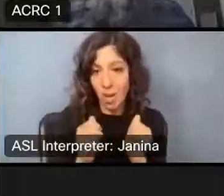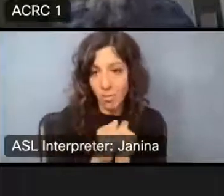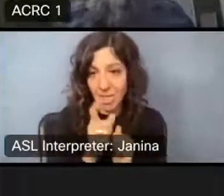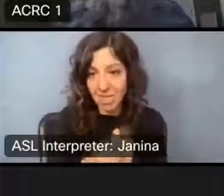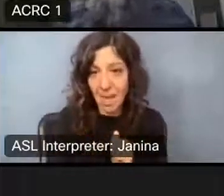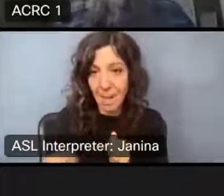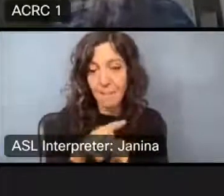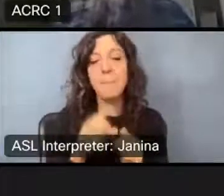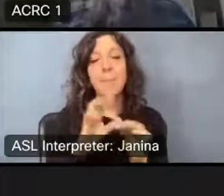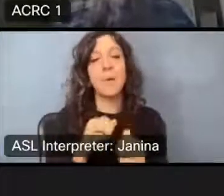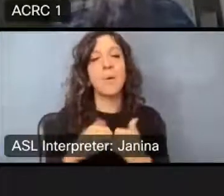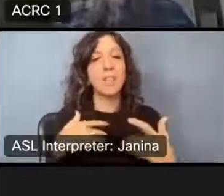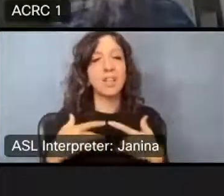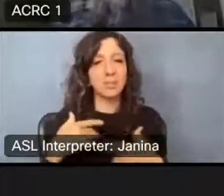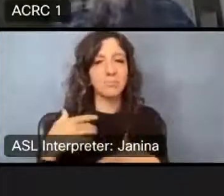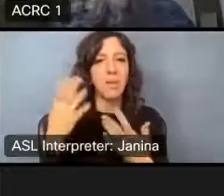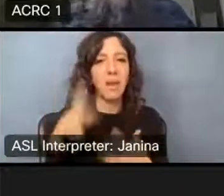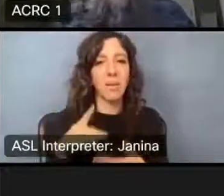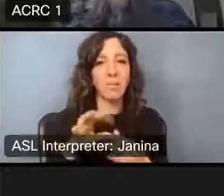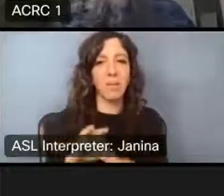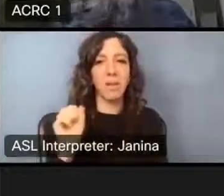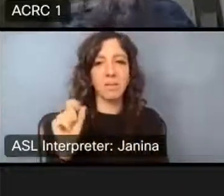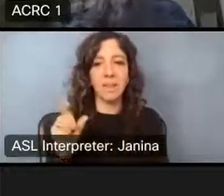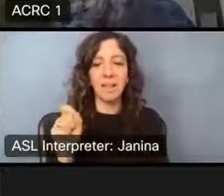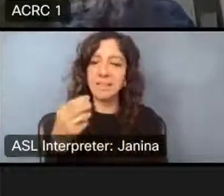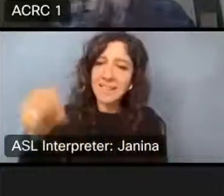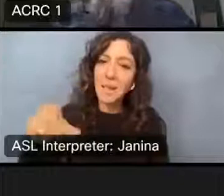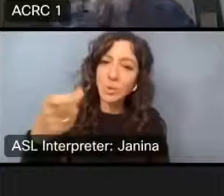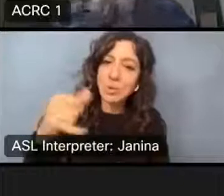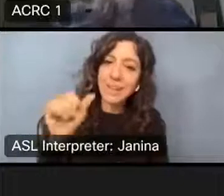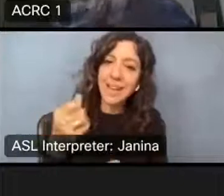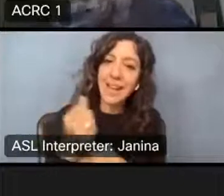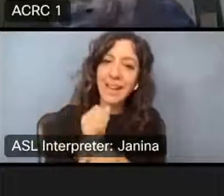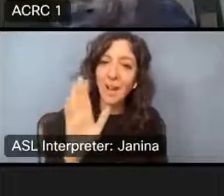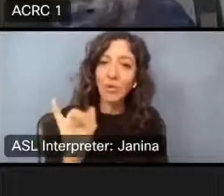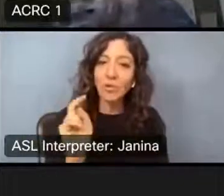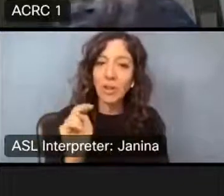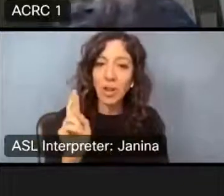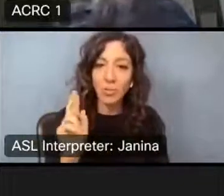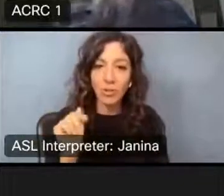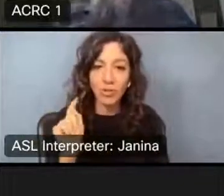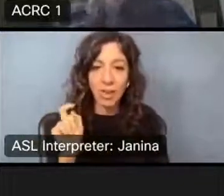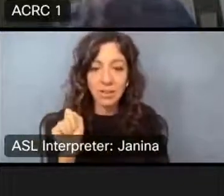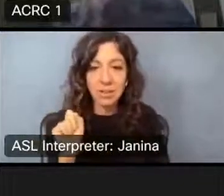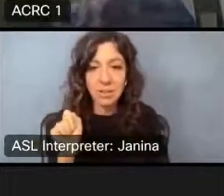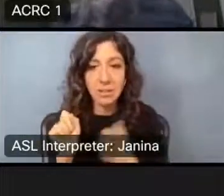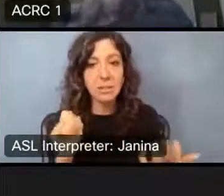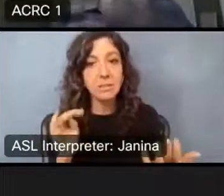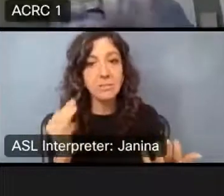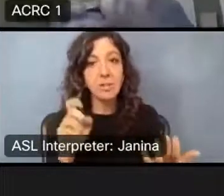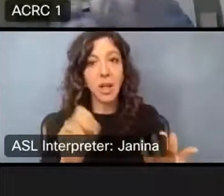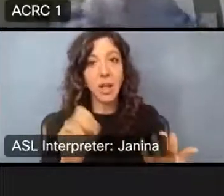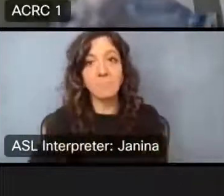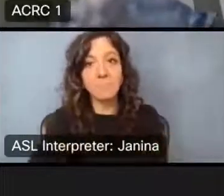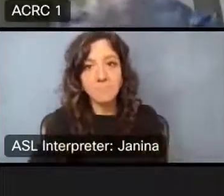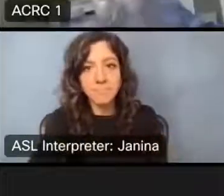raised with the SLS rates. And yes, you can still get your January rates. Michelle, go ahead. Yeah, it